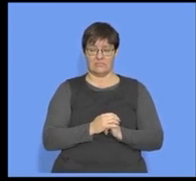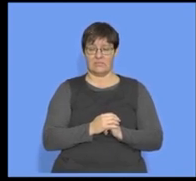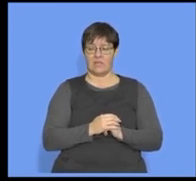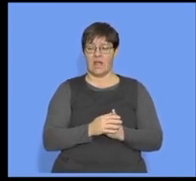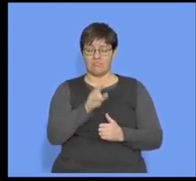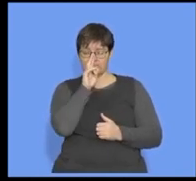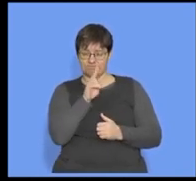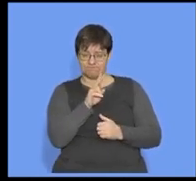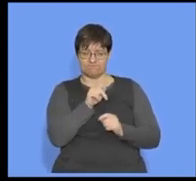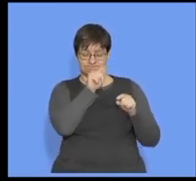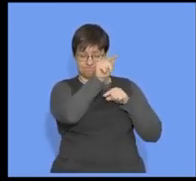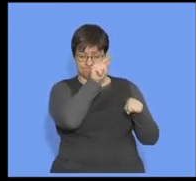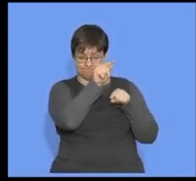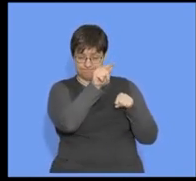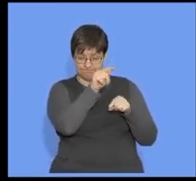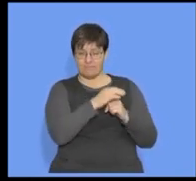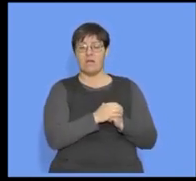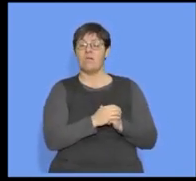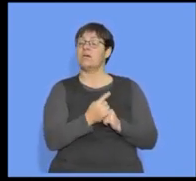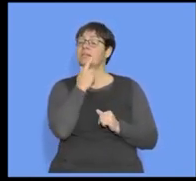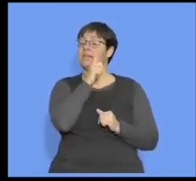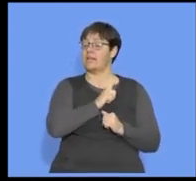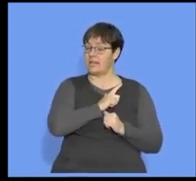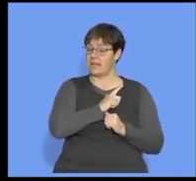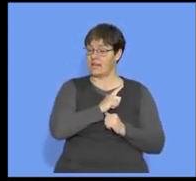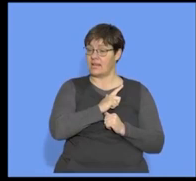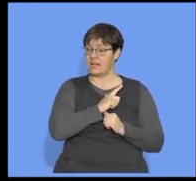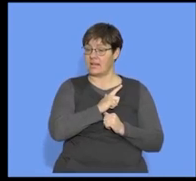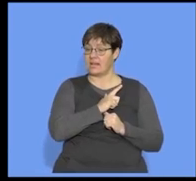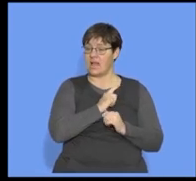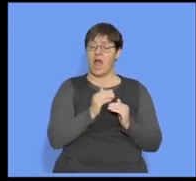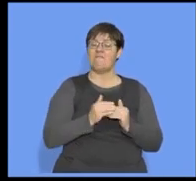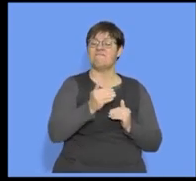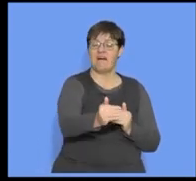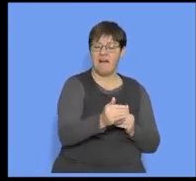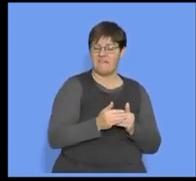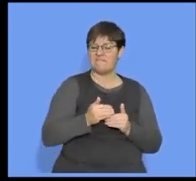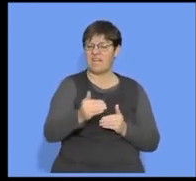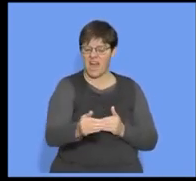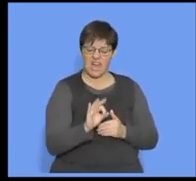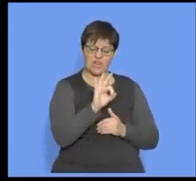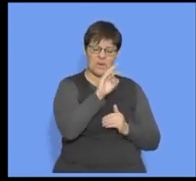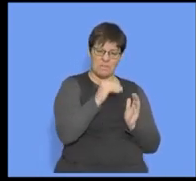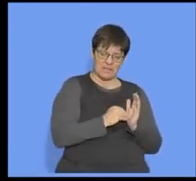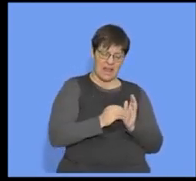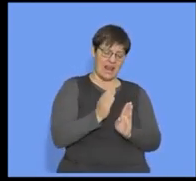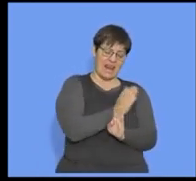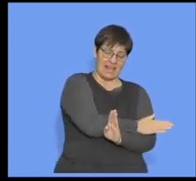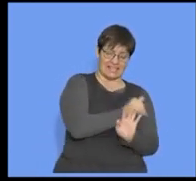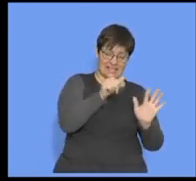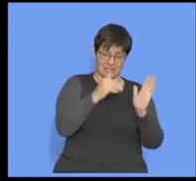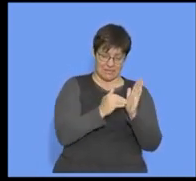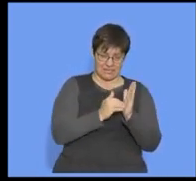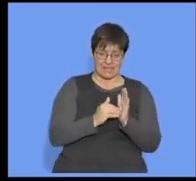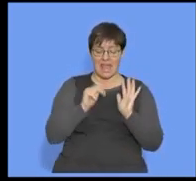eye. So here's the diagram. We are told about the distances. The 3 meters is